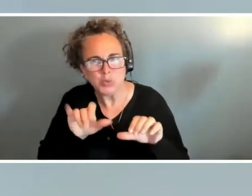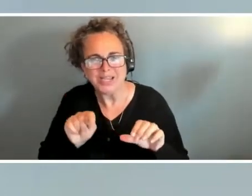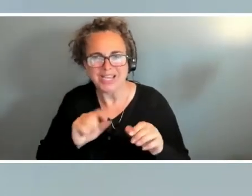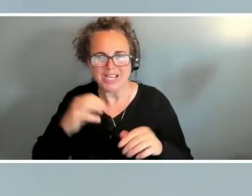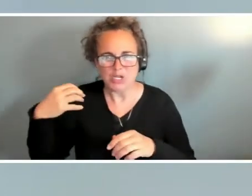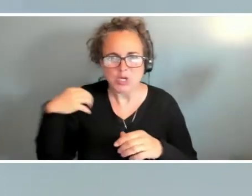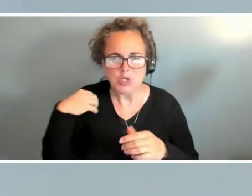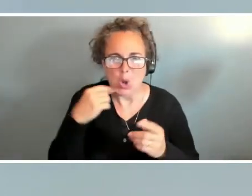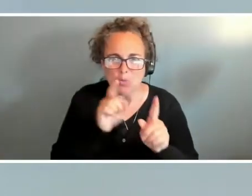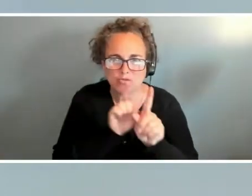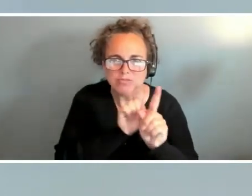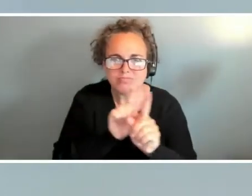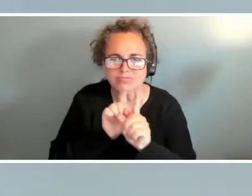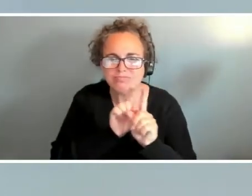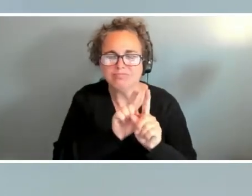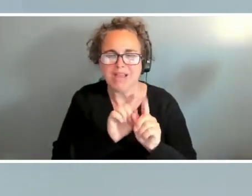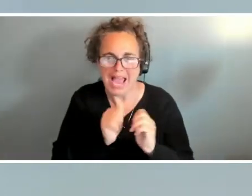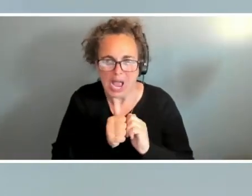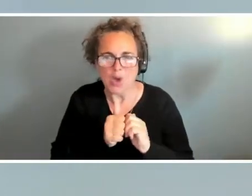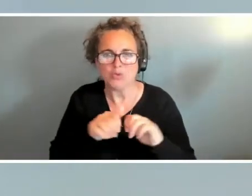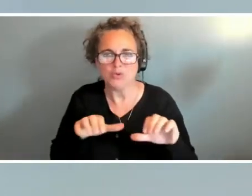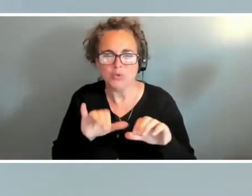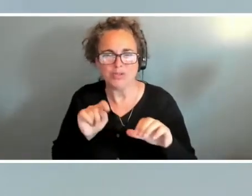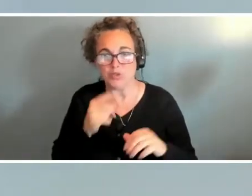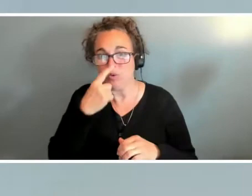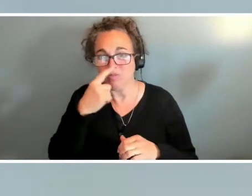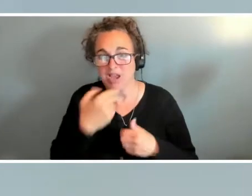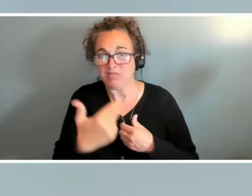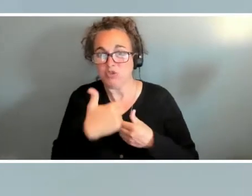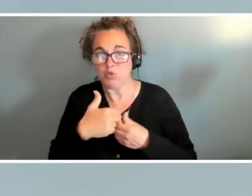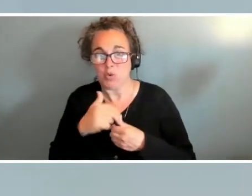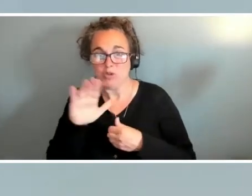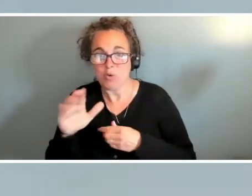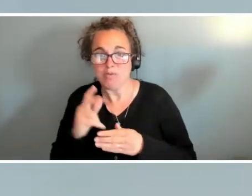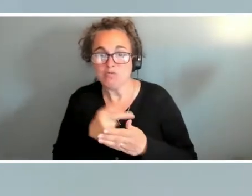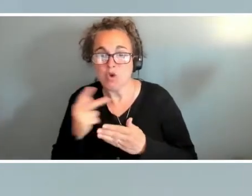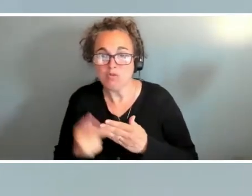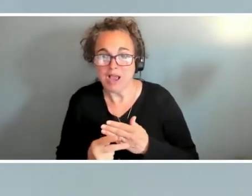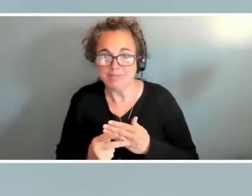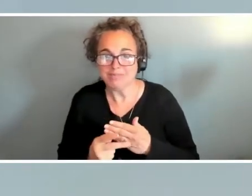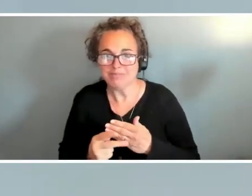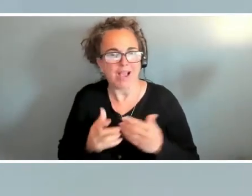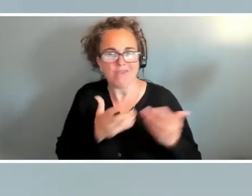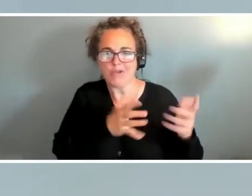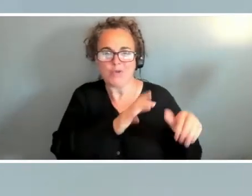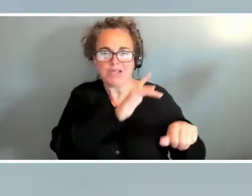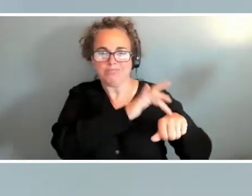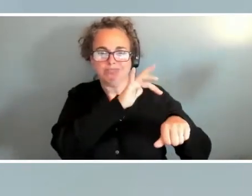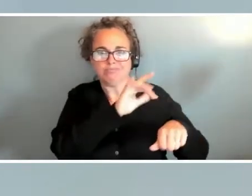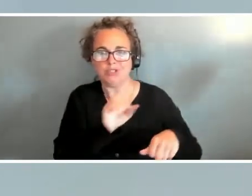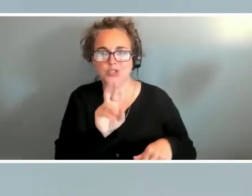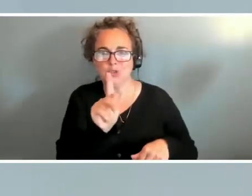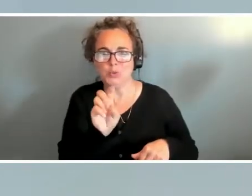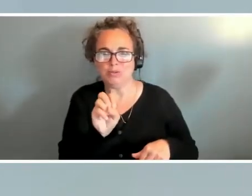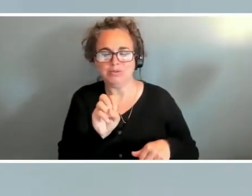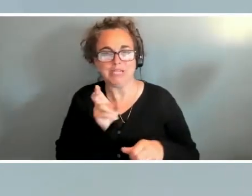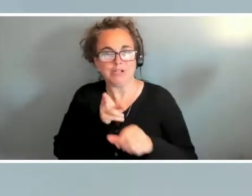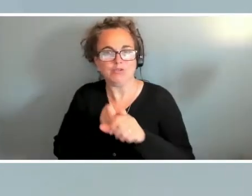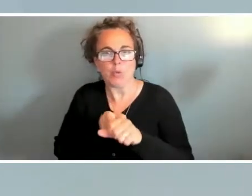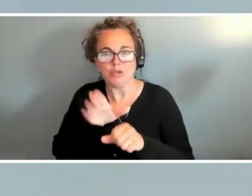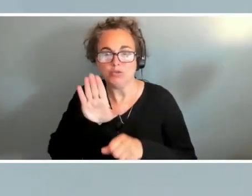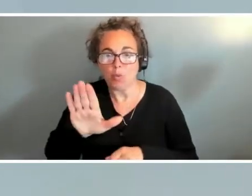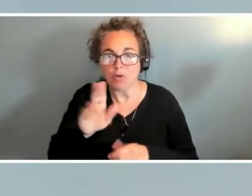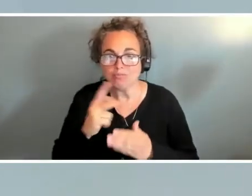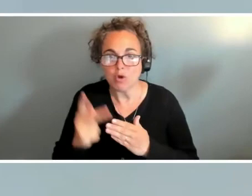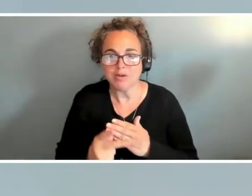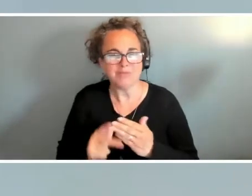people through doing it. Can I come through your program even though I've already been through one? And so that was the model all along,